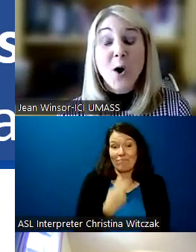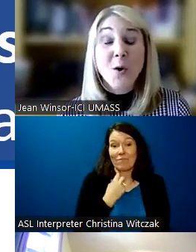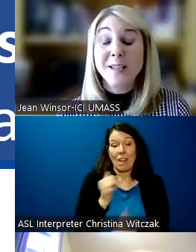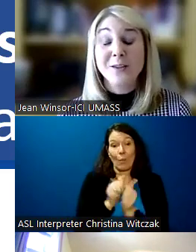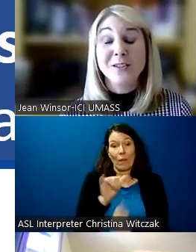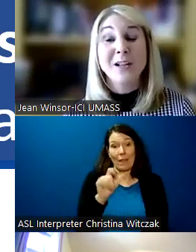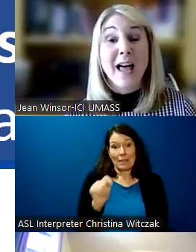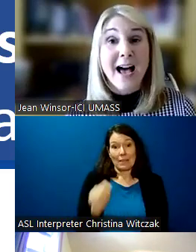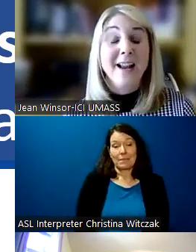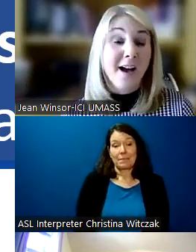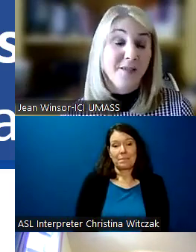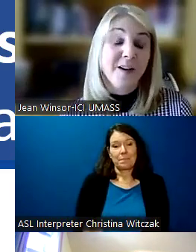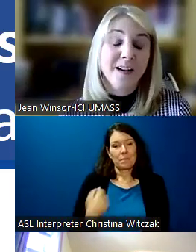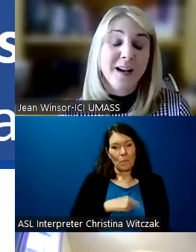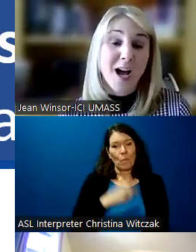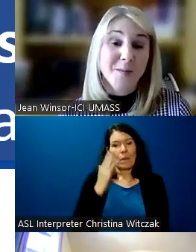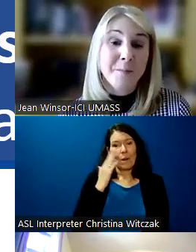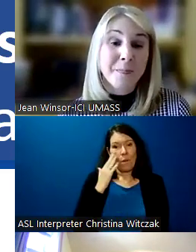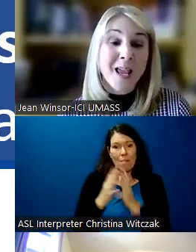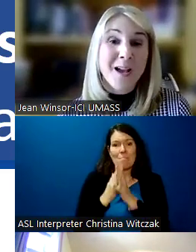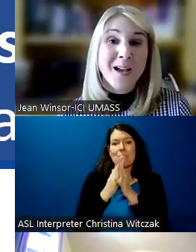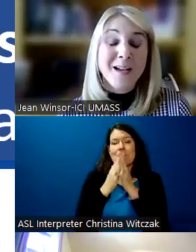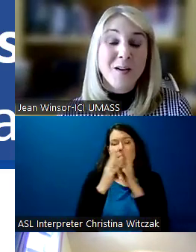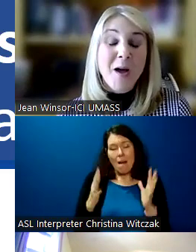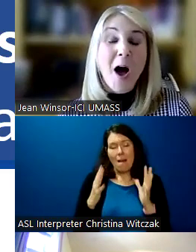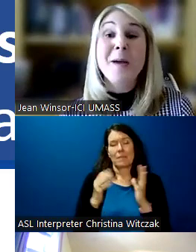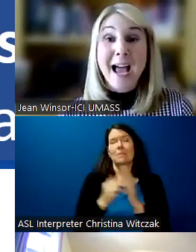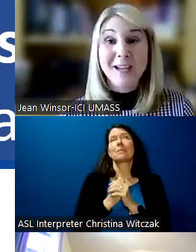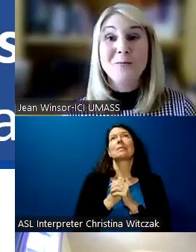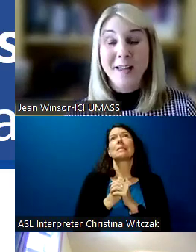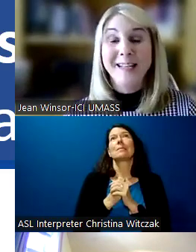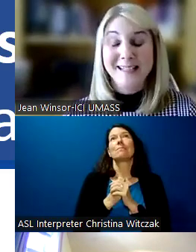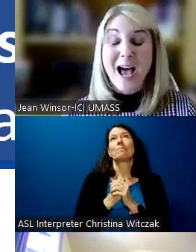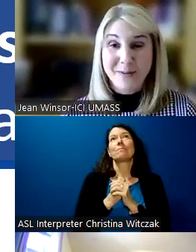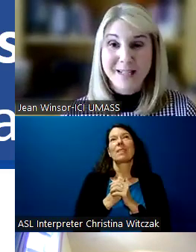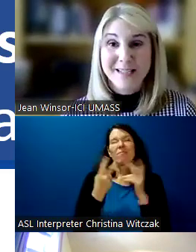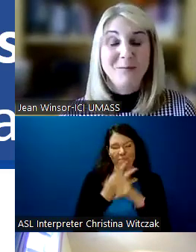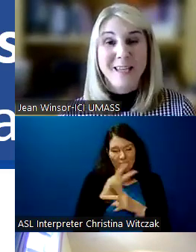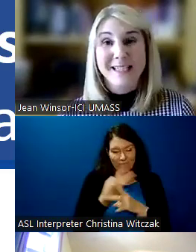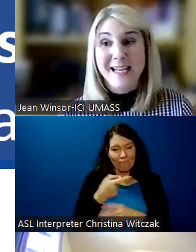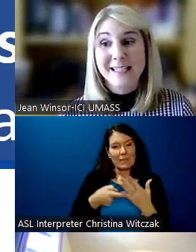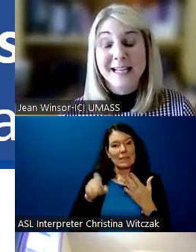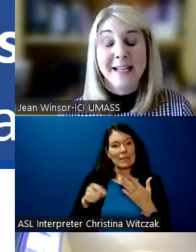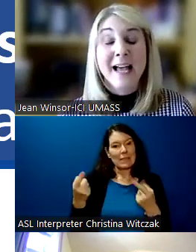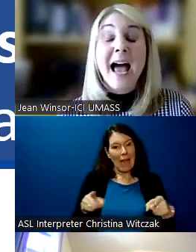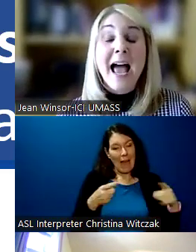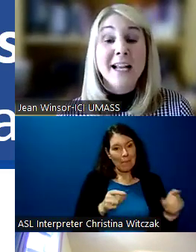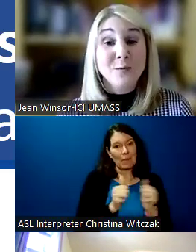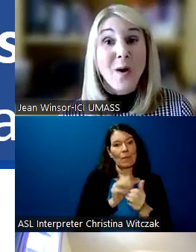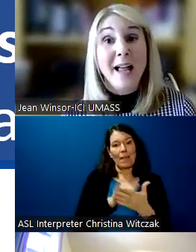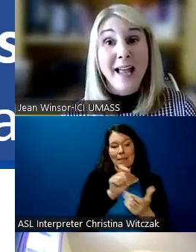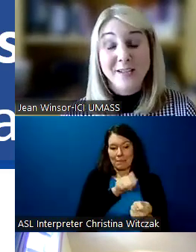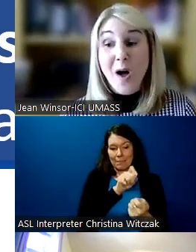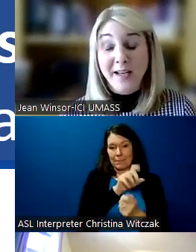we know that there's a lot of unpacking, one, that needs to happen with that data still.